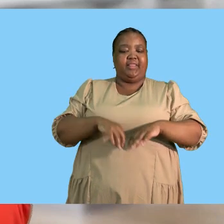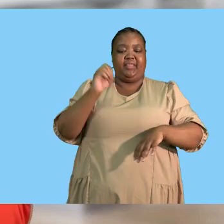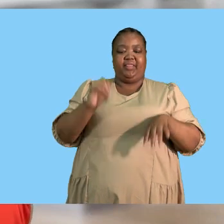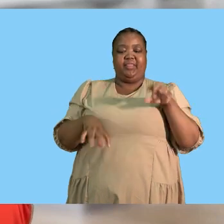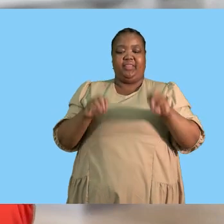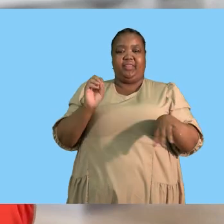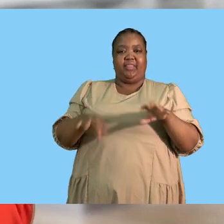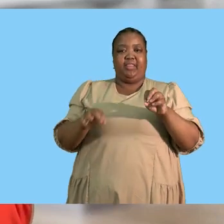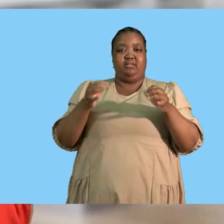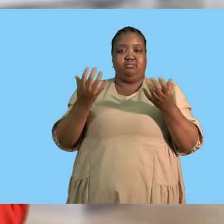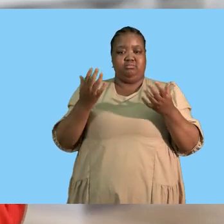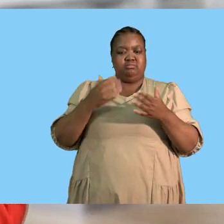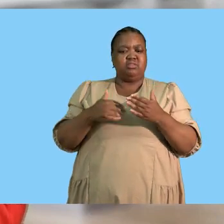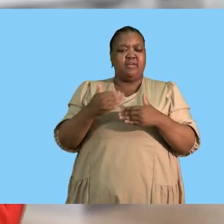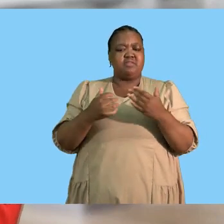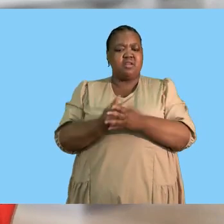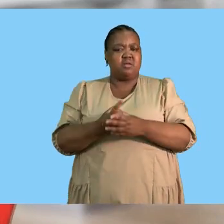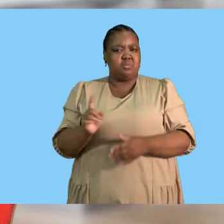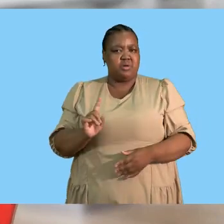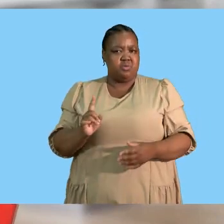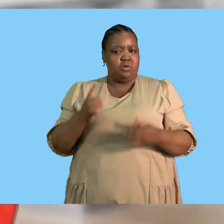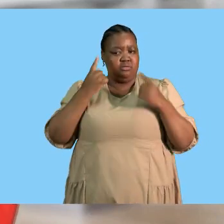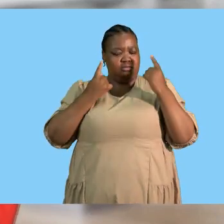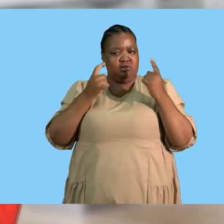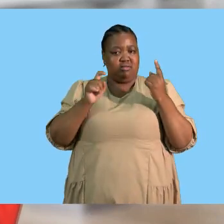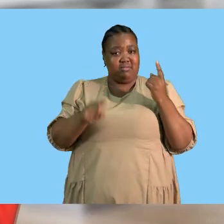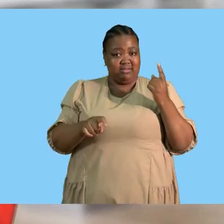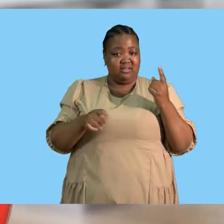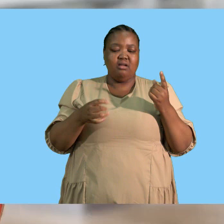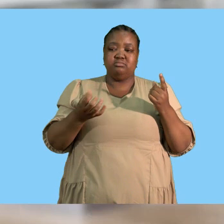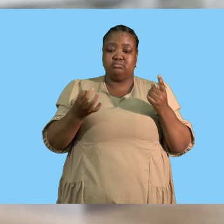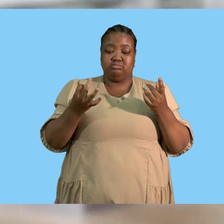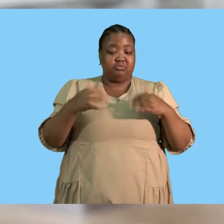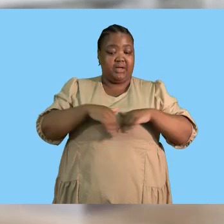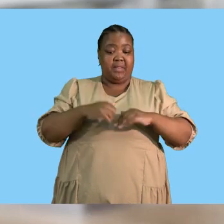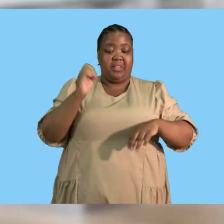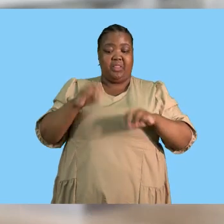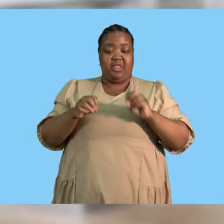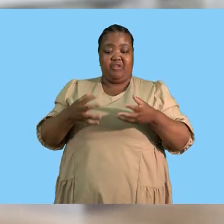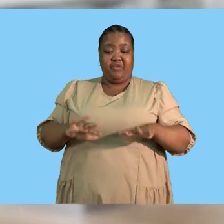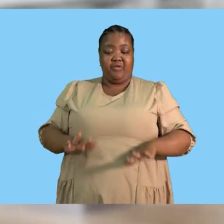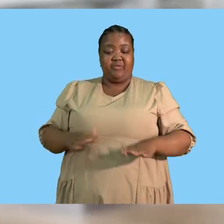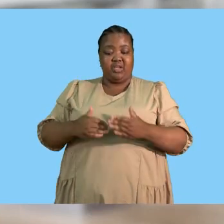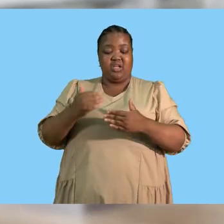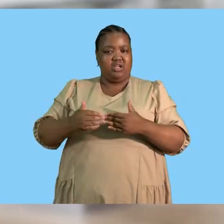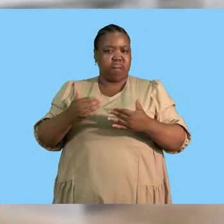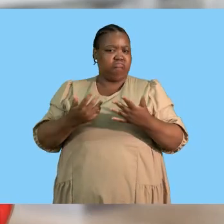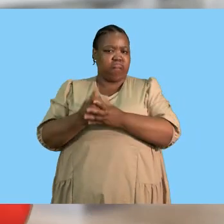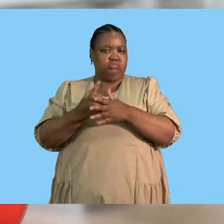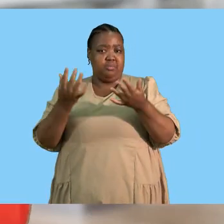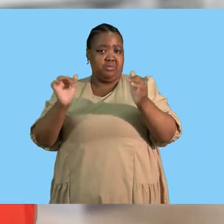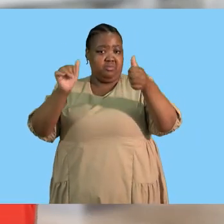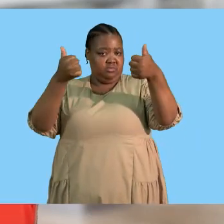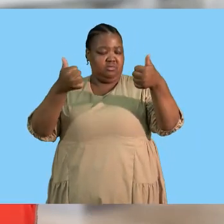to litter, I must look at the consequences of littering. If the consequence is good, then it means